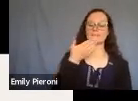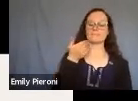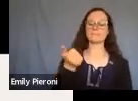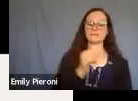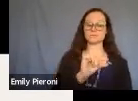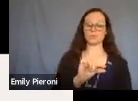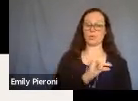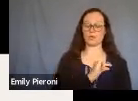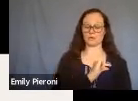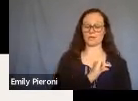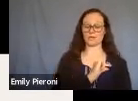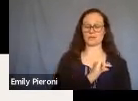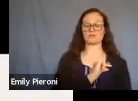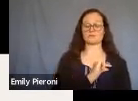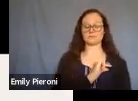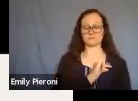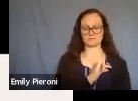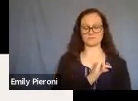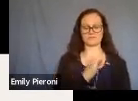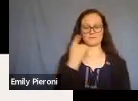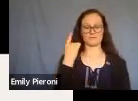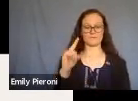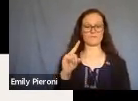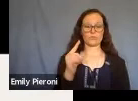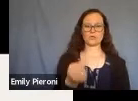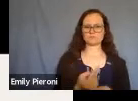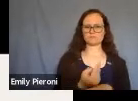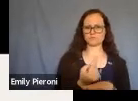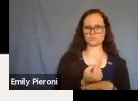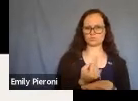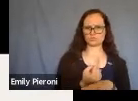product for consumption. And